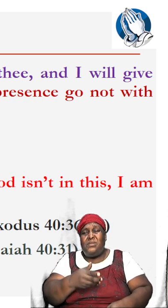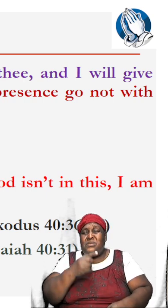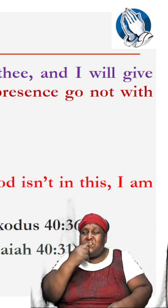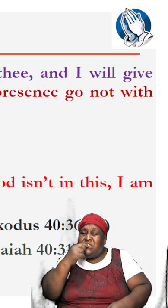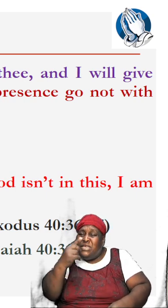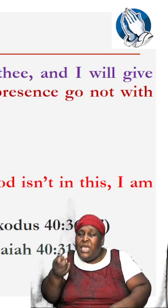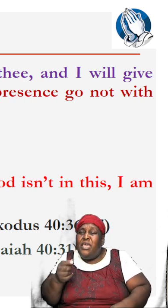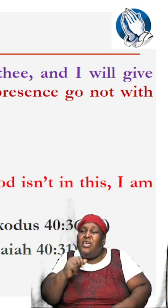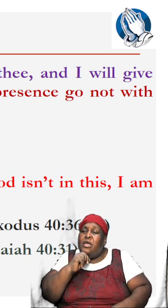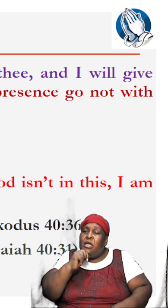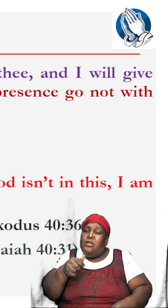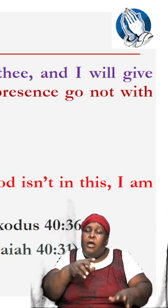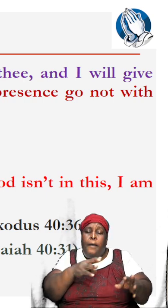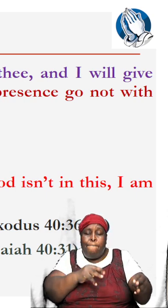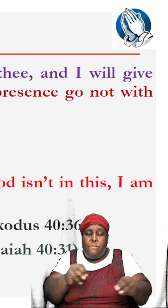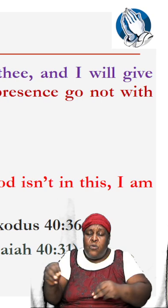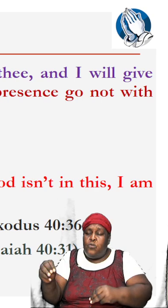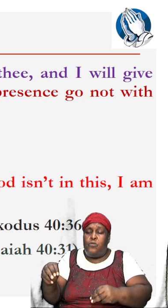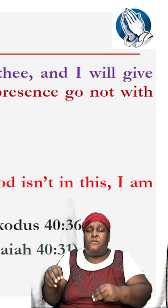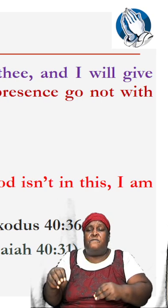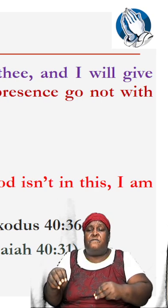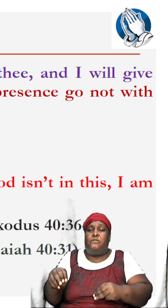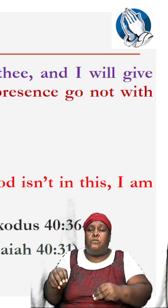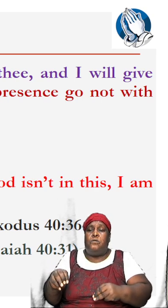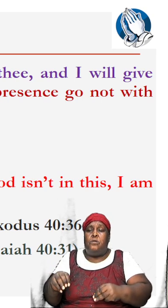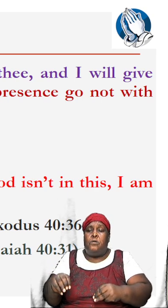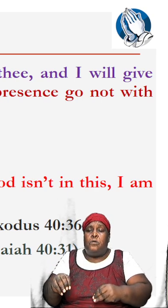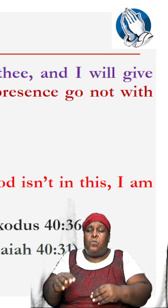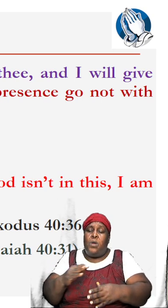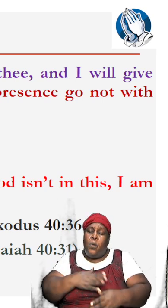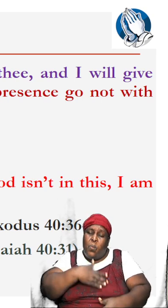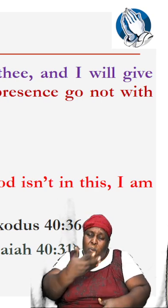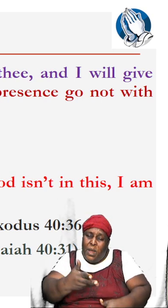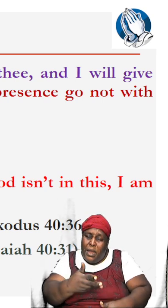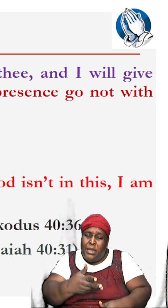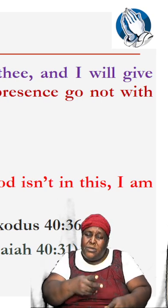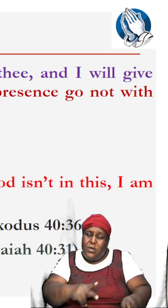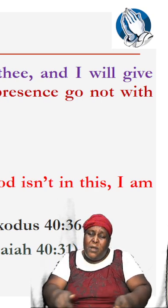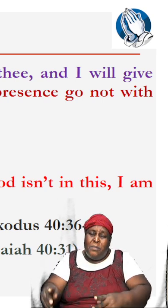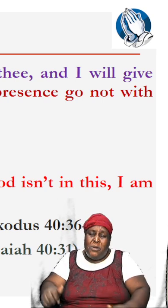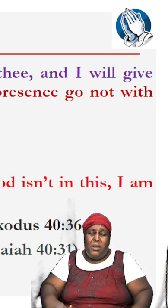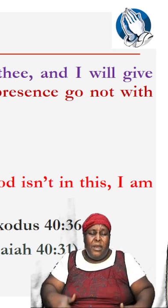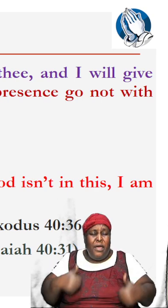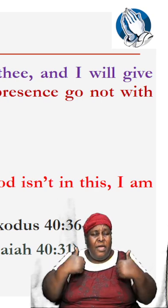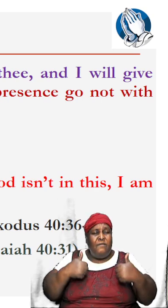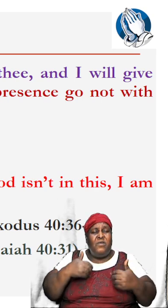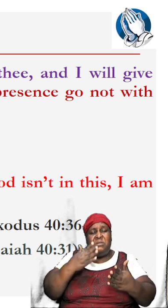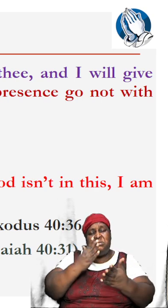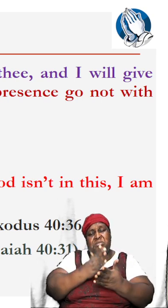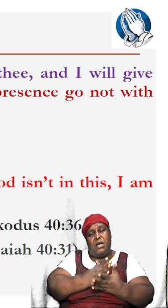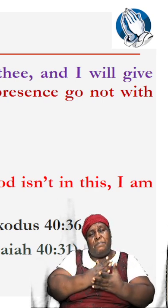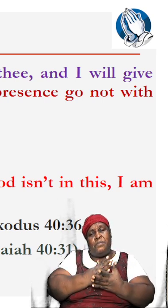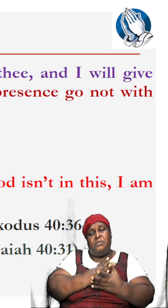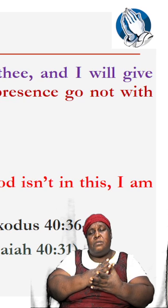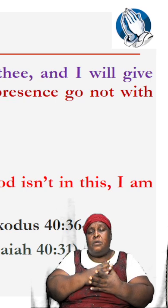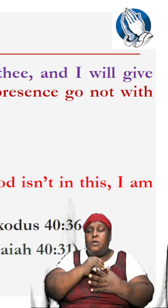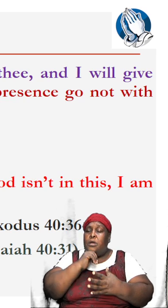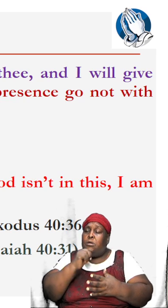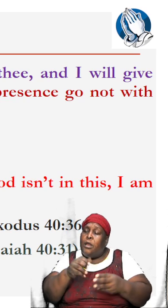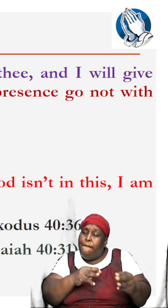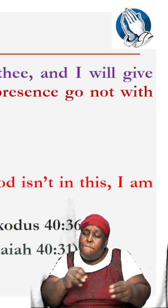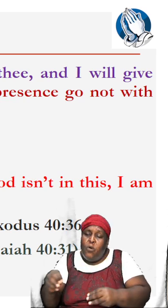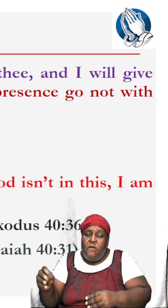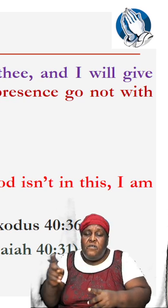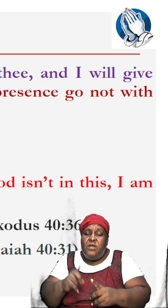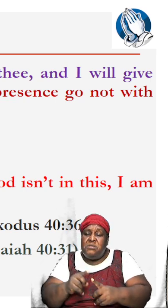that we are not going to move? We are willing to put our lives on a standstill. We're not moving unless God moving